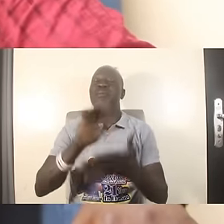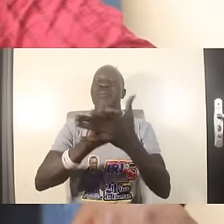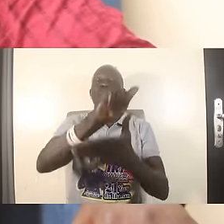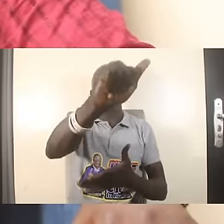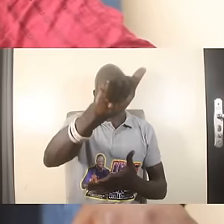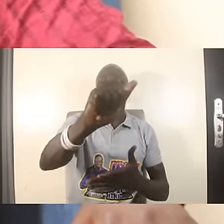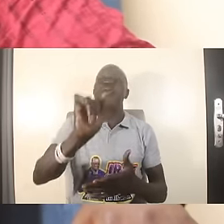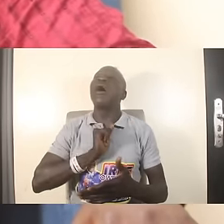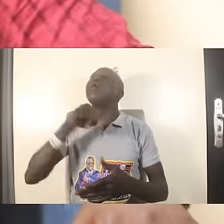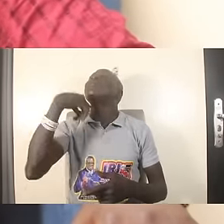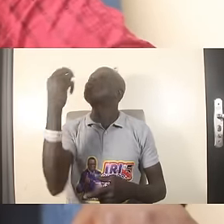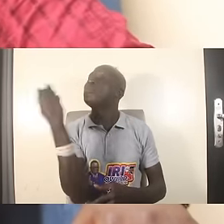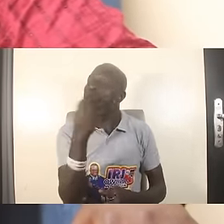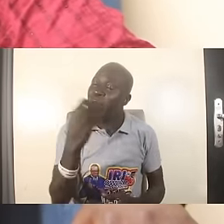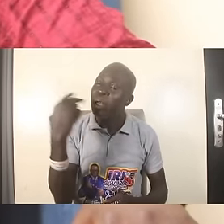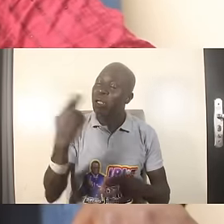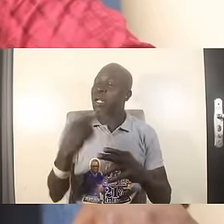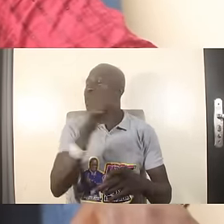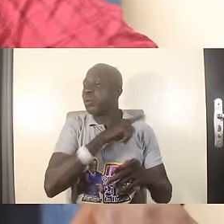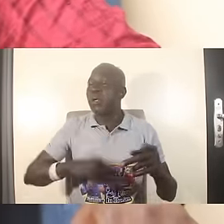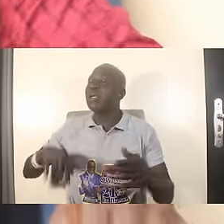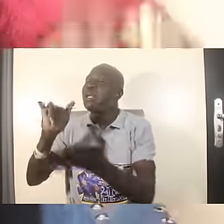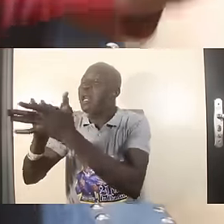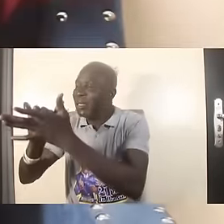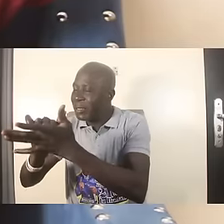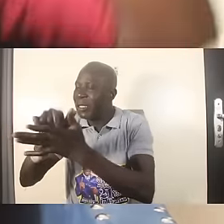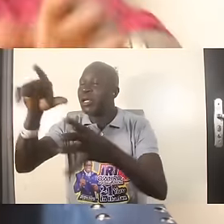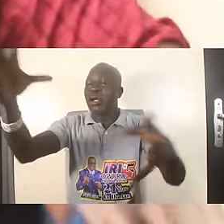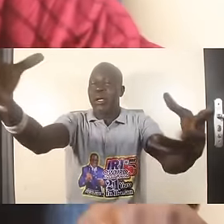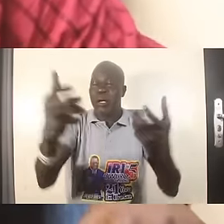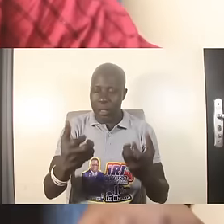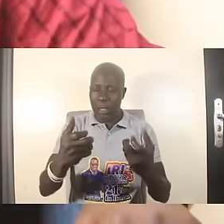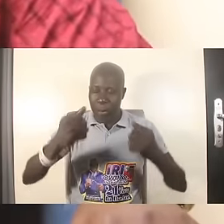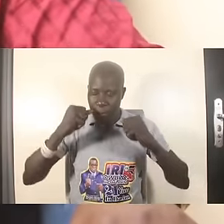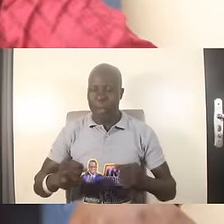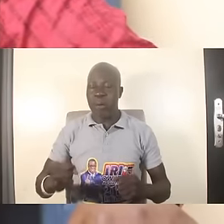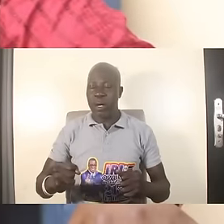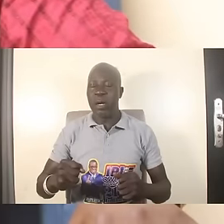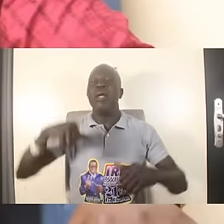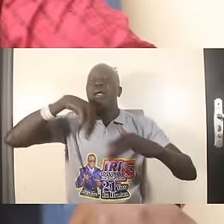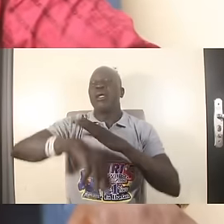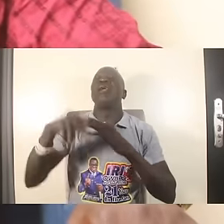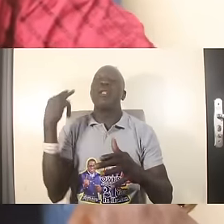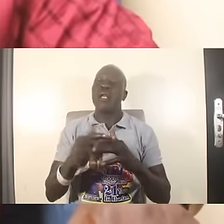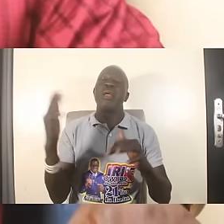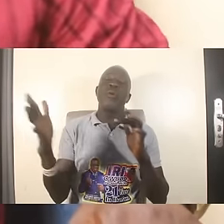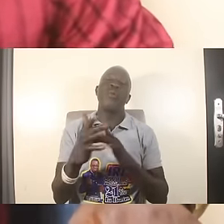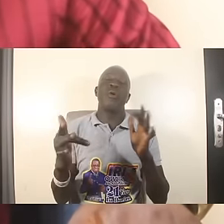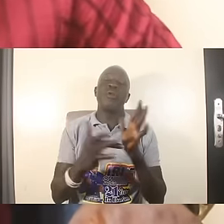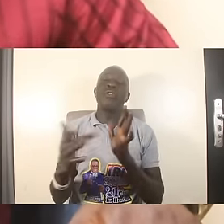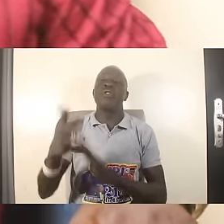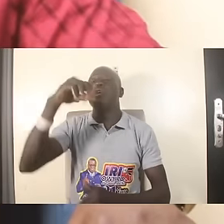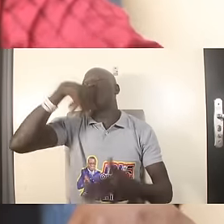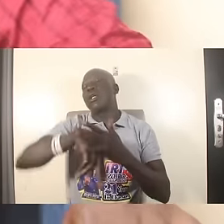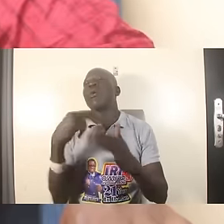You believe. Emi so. I speak. Le oruko Olorun ape. In the name of the Lord. O ya agbara. Amen. Receive power. Le majuli bi oruko Olorun. In the name of Jesus.